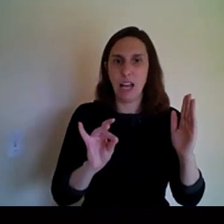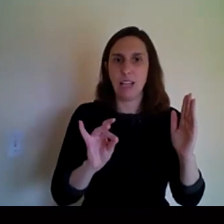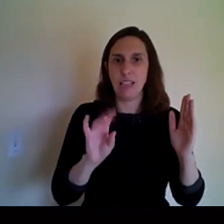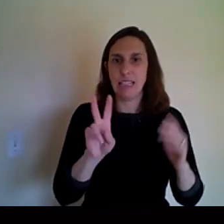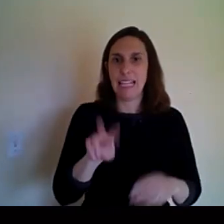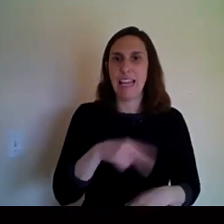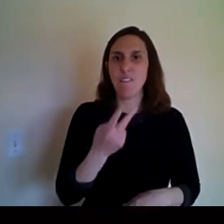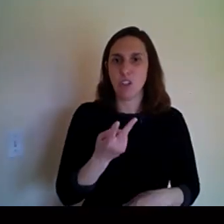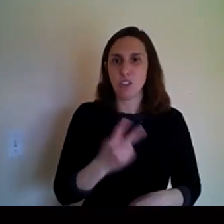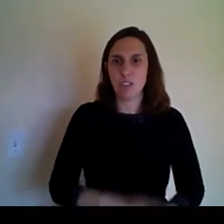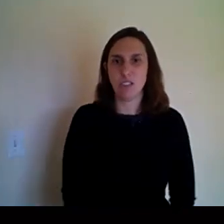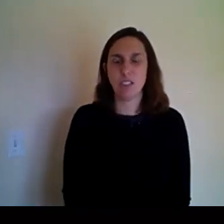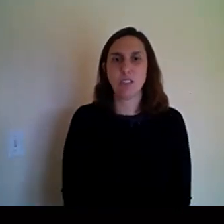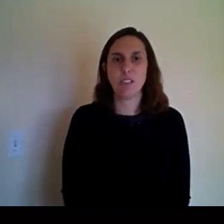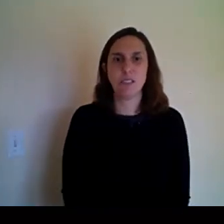sure